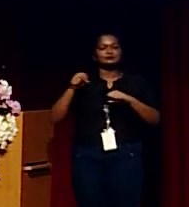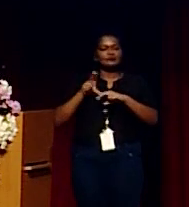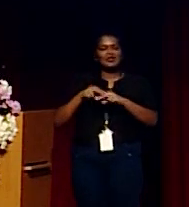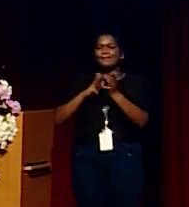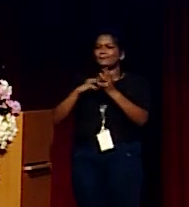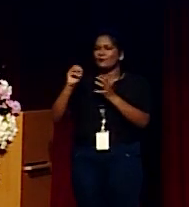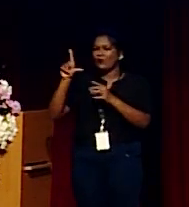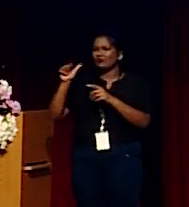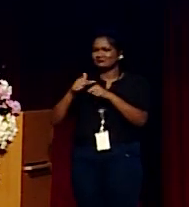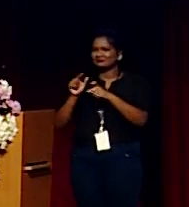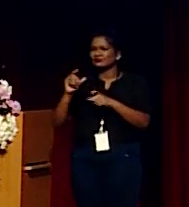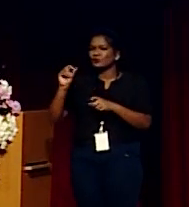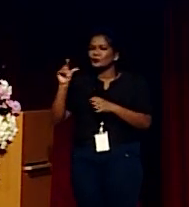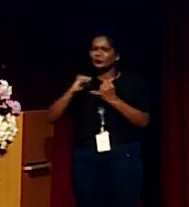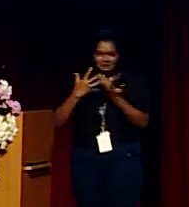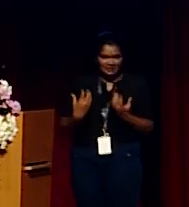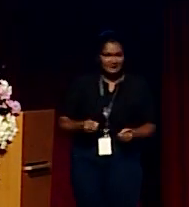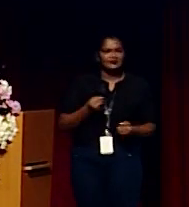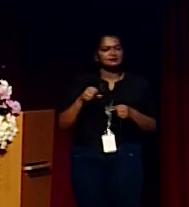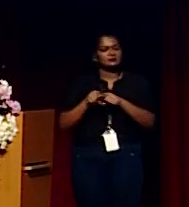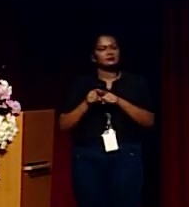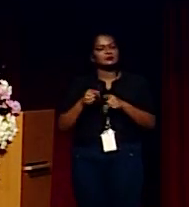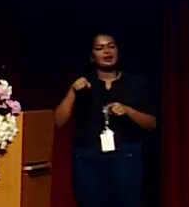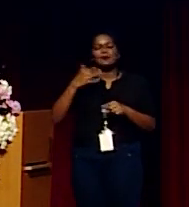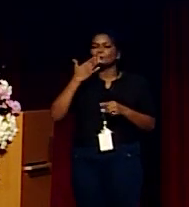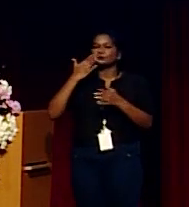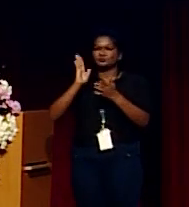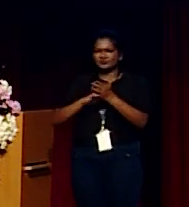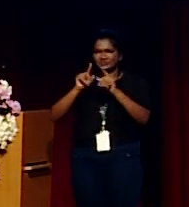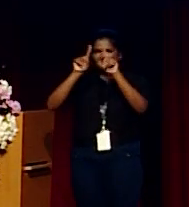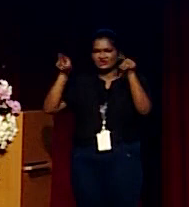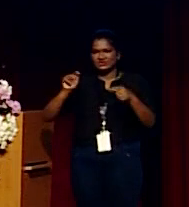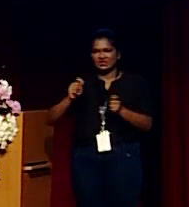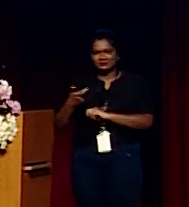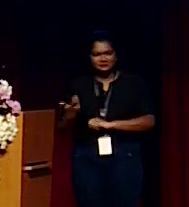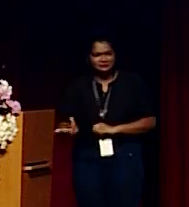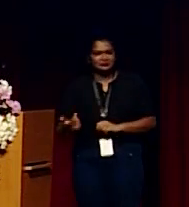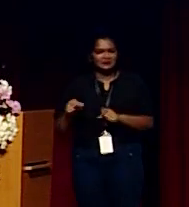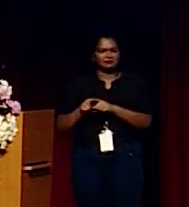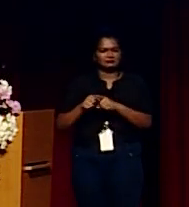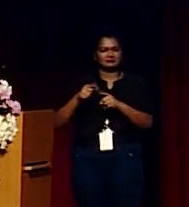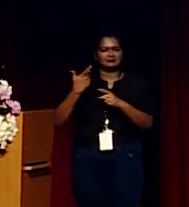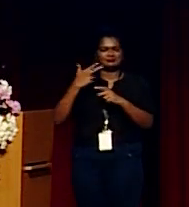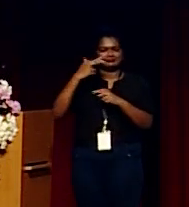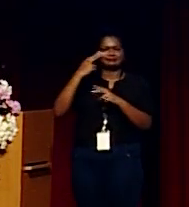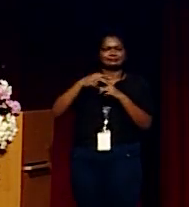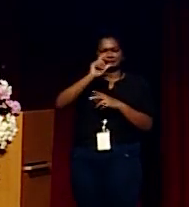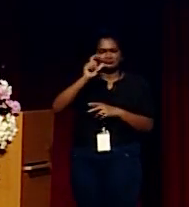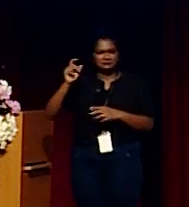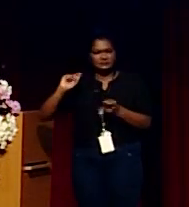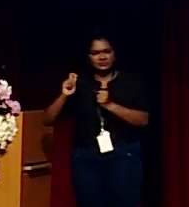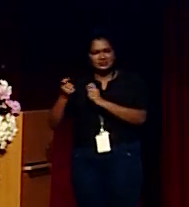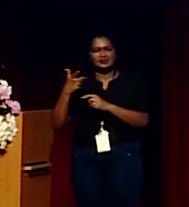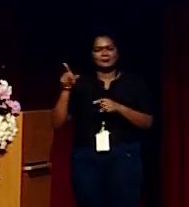molecule, and that's normally, there's three parts of it. There's either big chains, right? Chains of carbon elements. There's